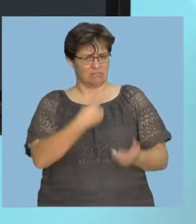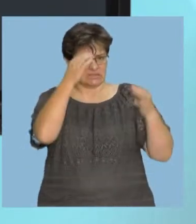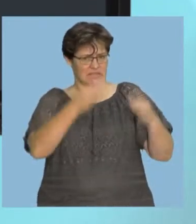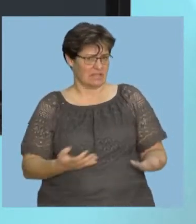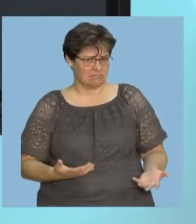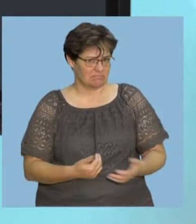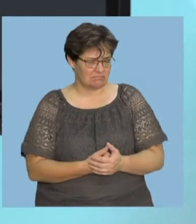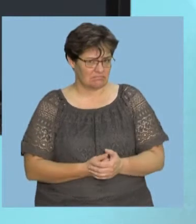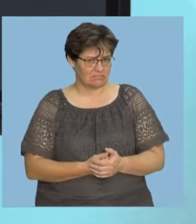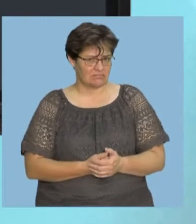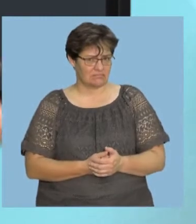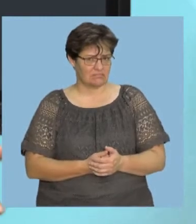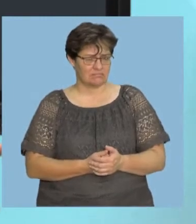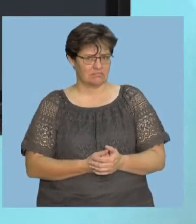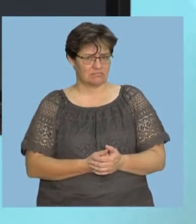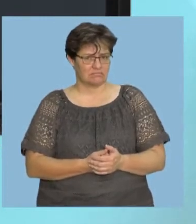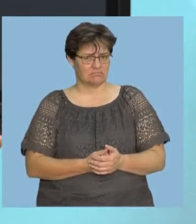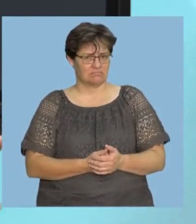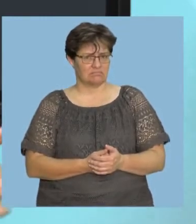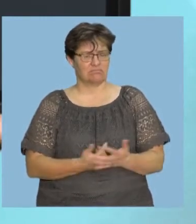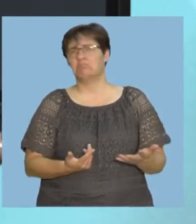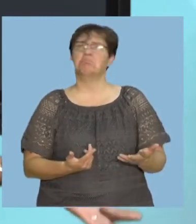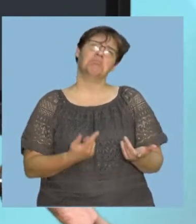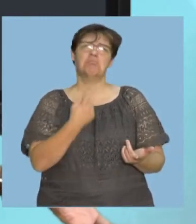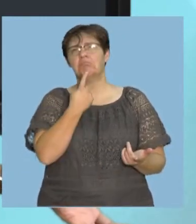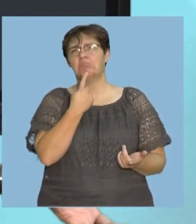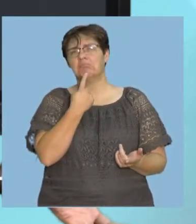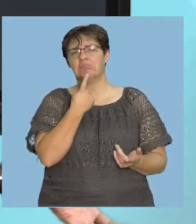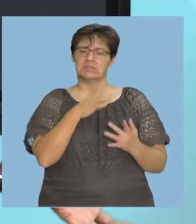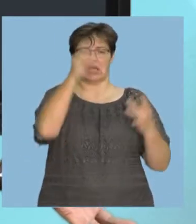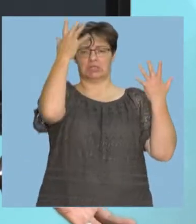it. Do you just randomly make decisions?